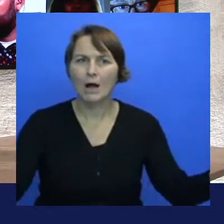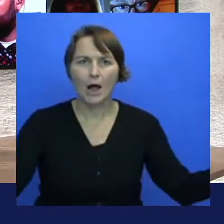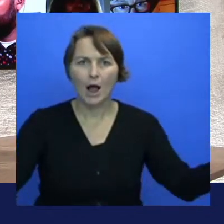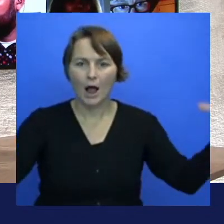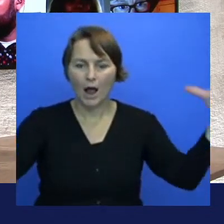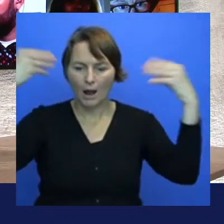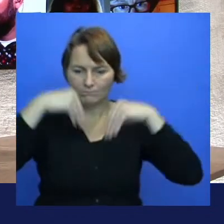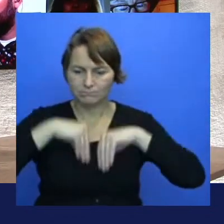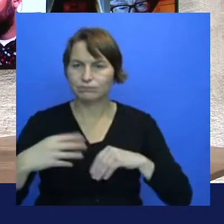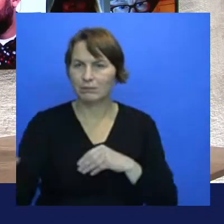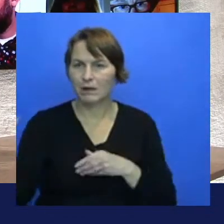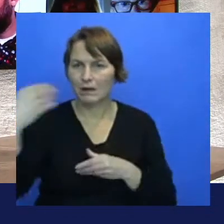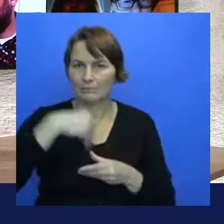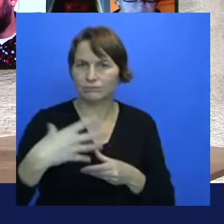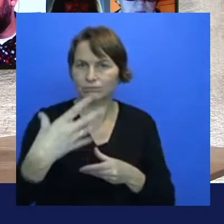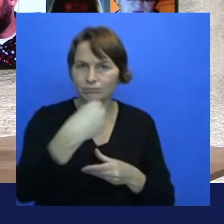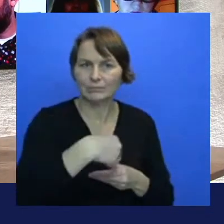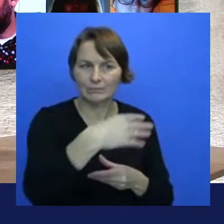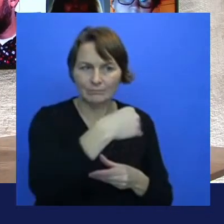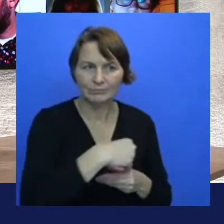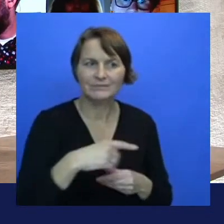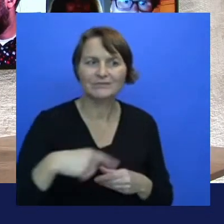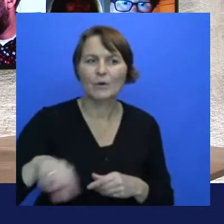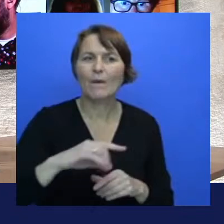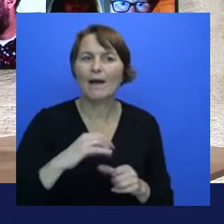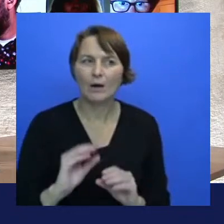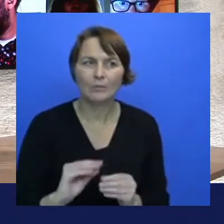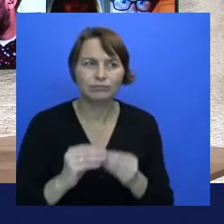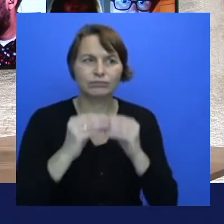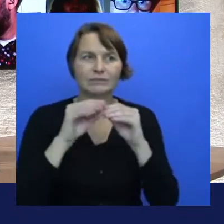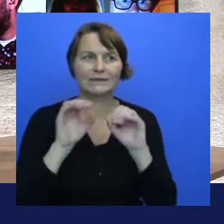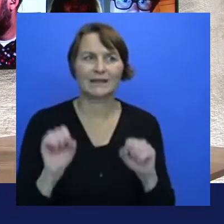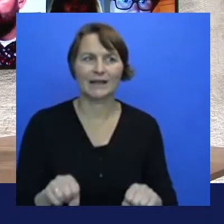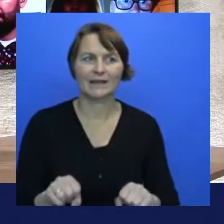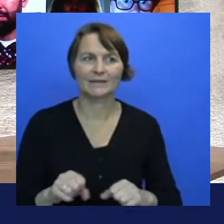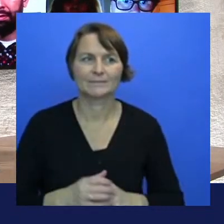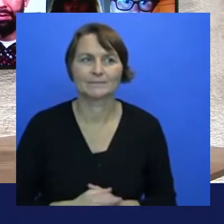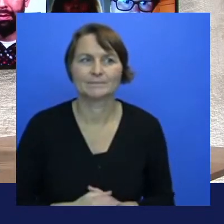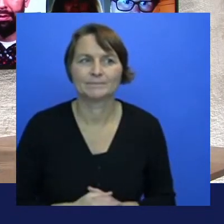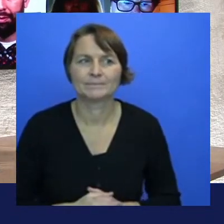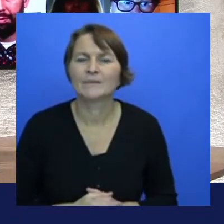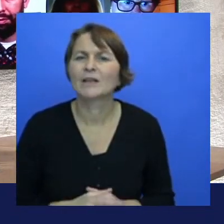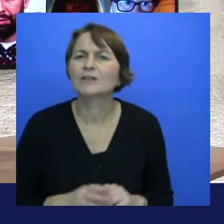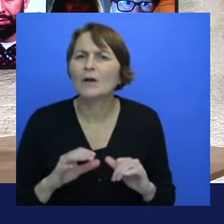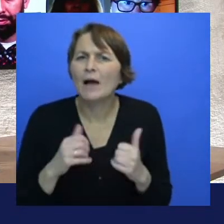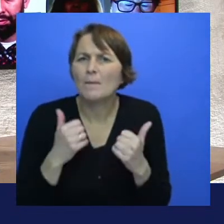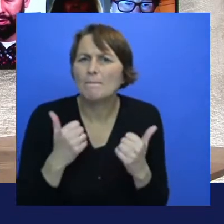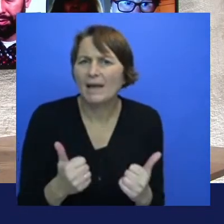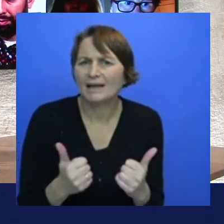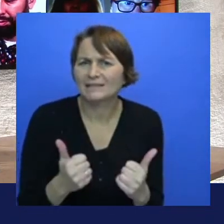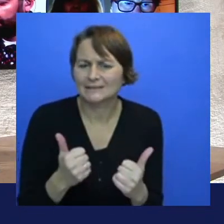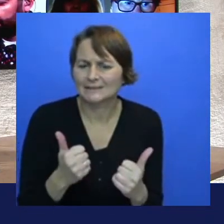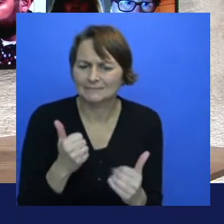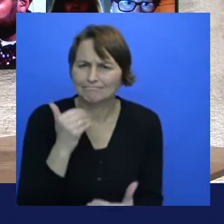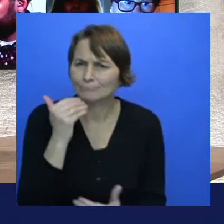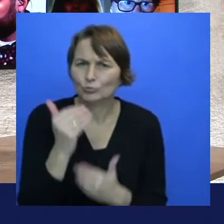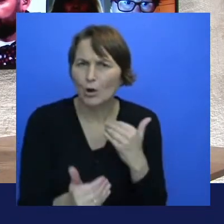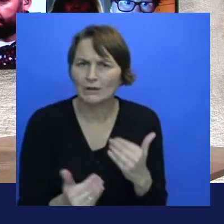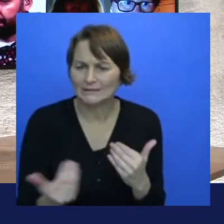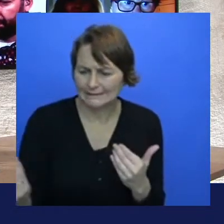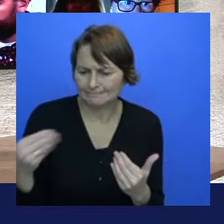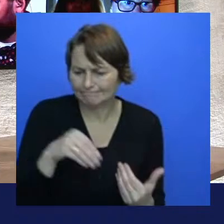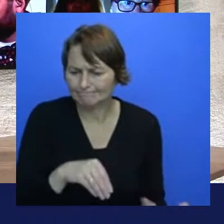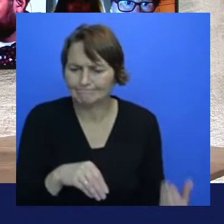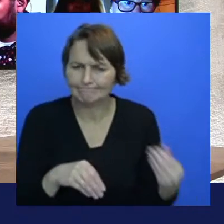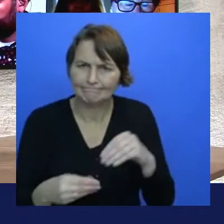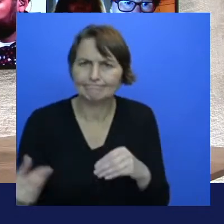be created and how it should be processed better. And also, we need